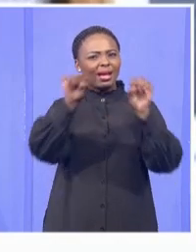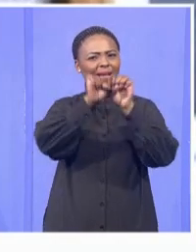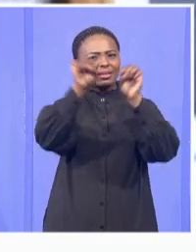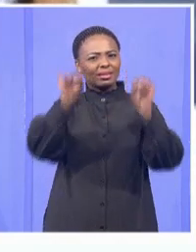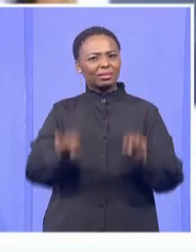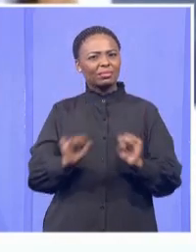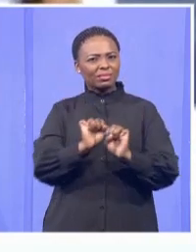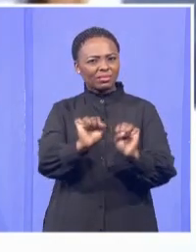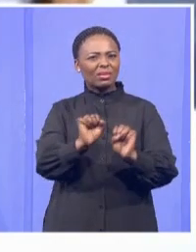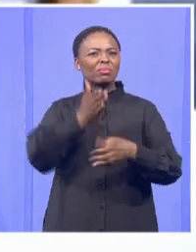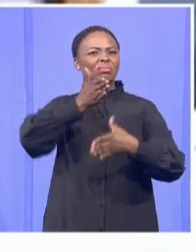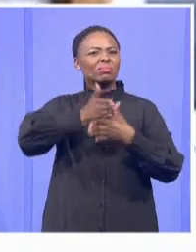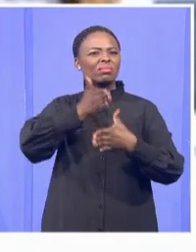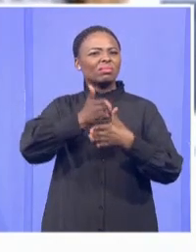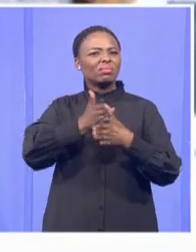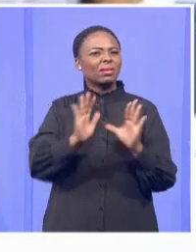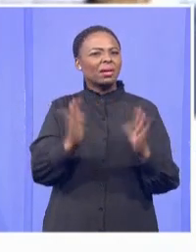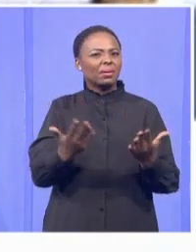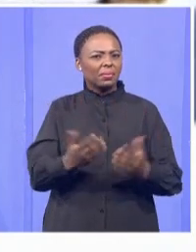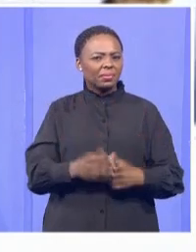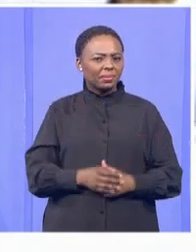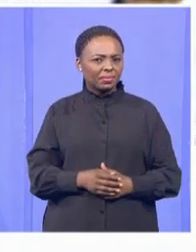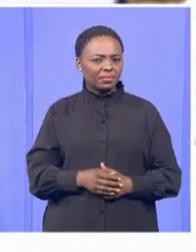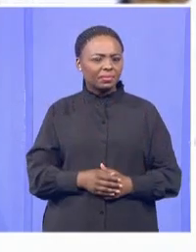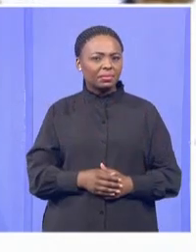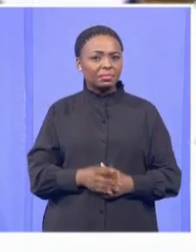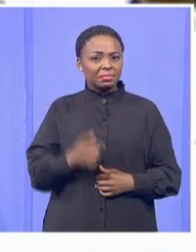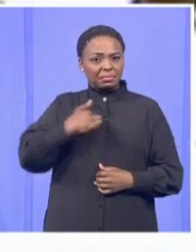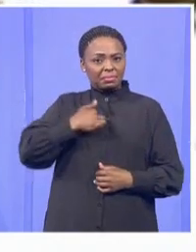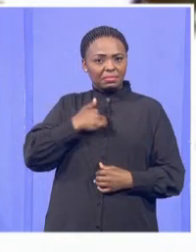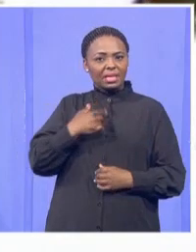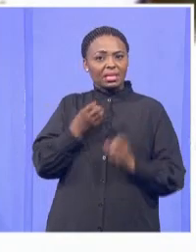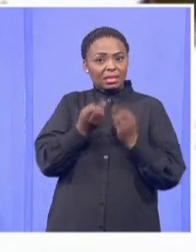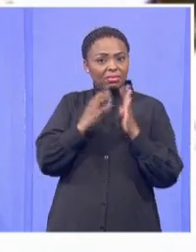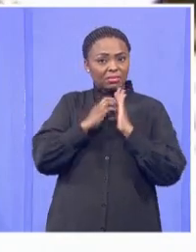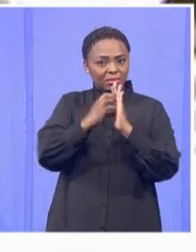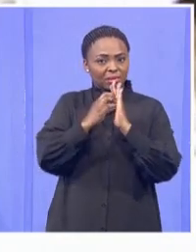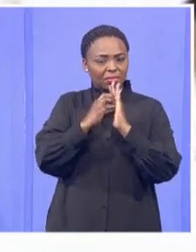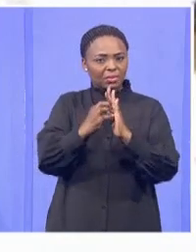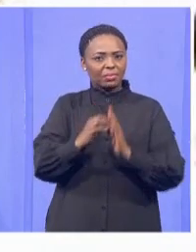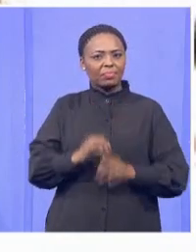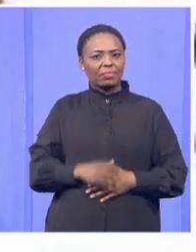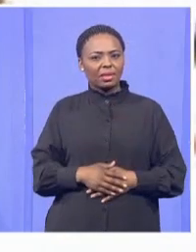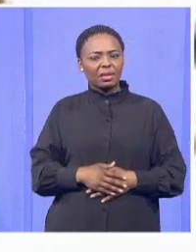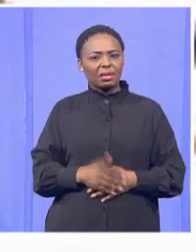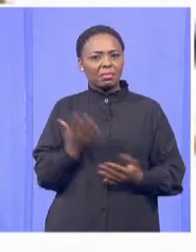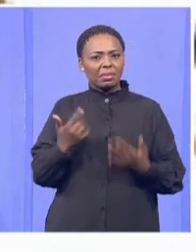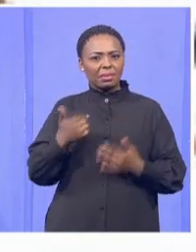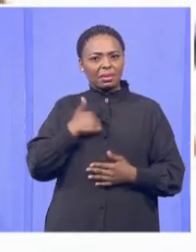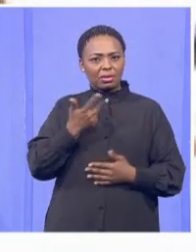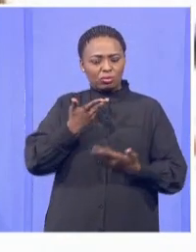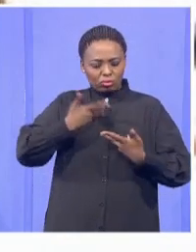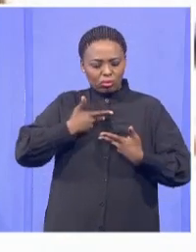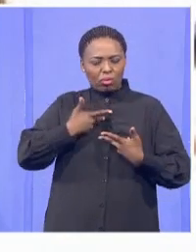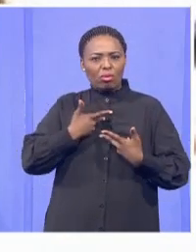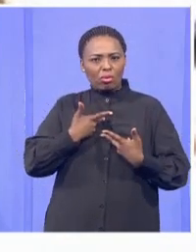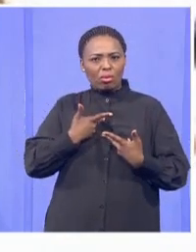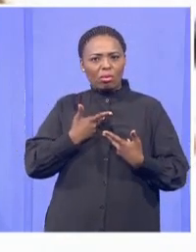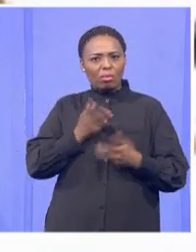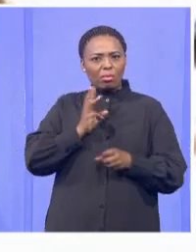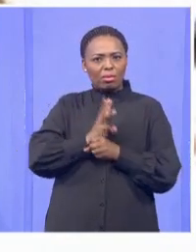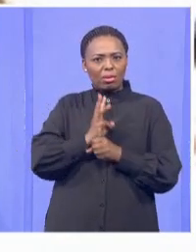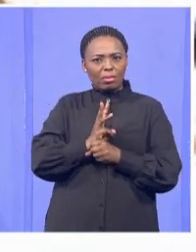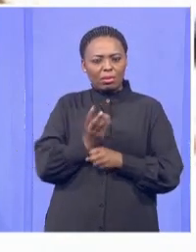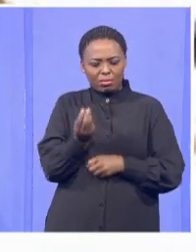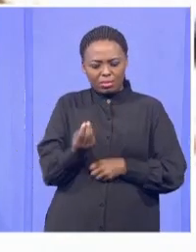So if I were a parent, okay, I'll give you an example. If I was a parent and I wanted to apply to Northcliffe High, let's use